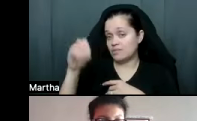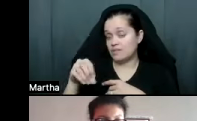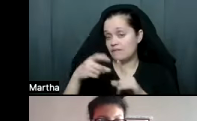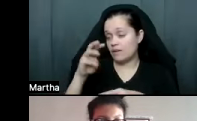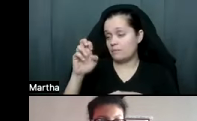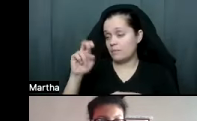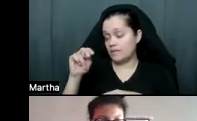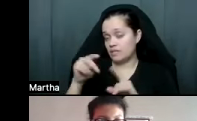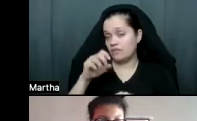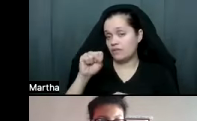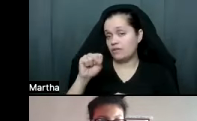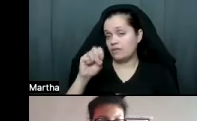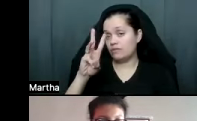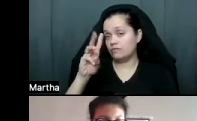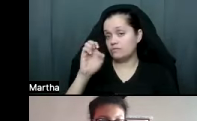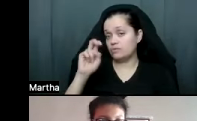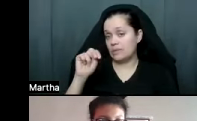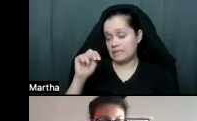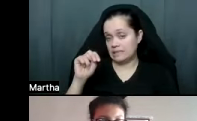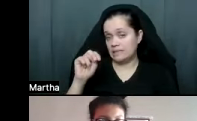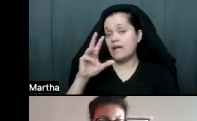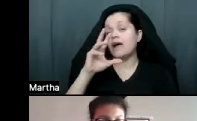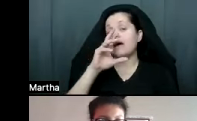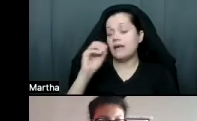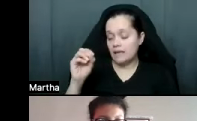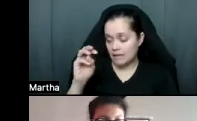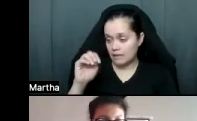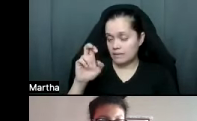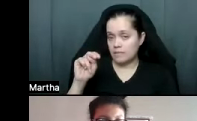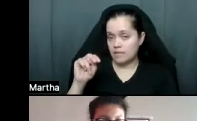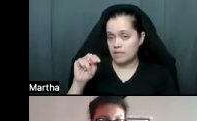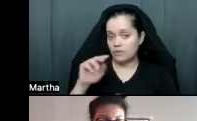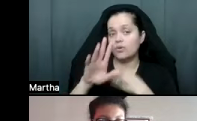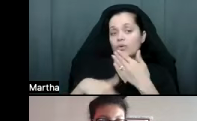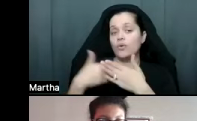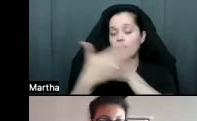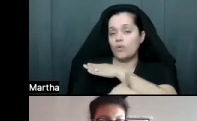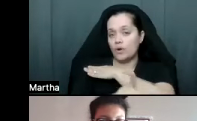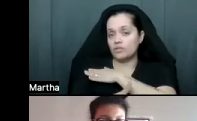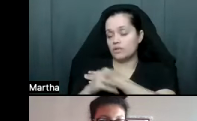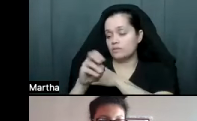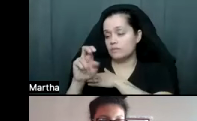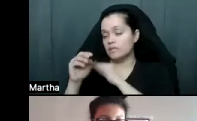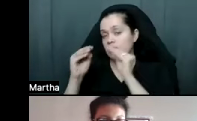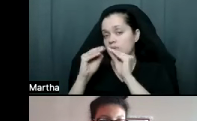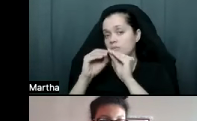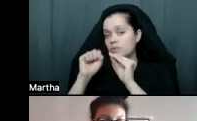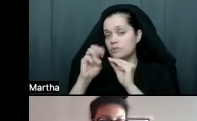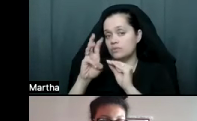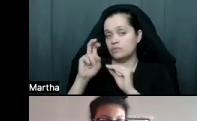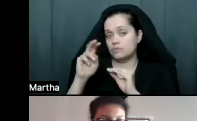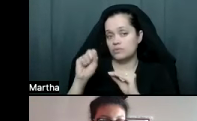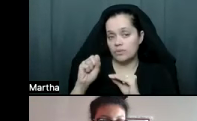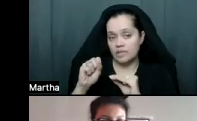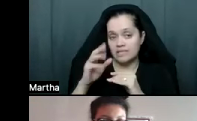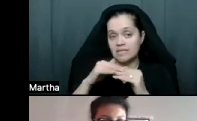say they have Swedish ancestry, and Minnesota, for the whole country, Minnesota has more Swedish